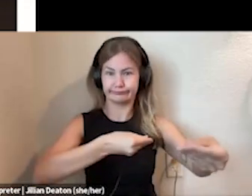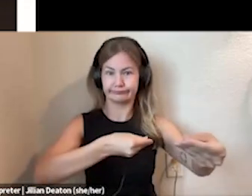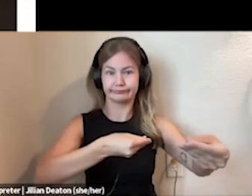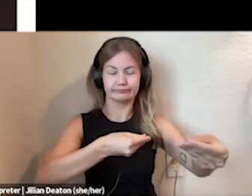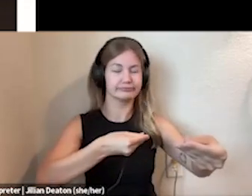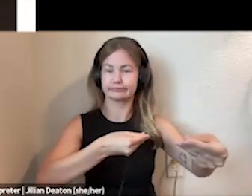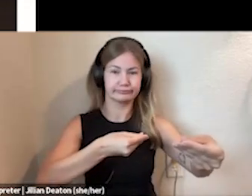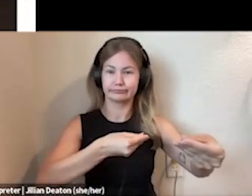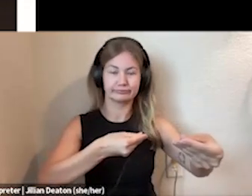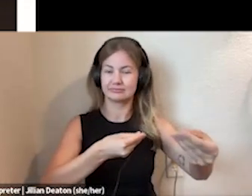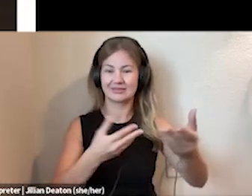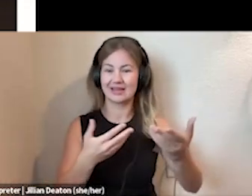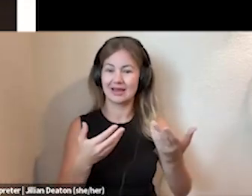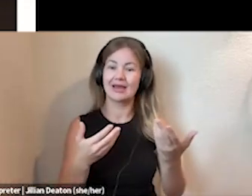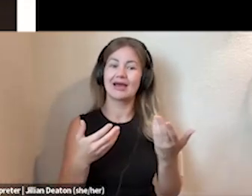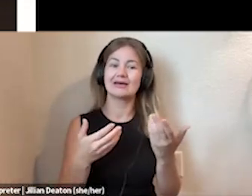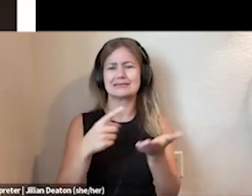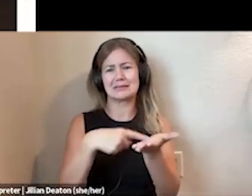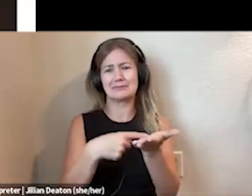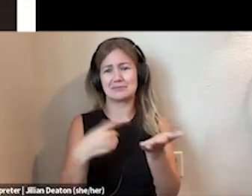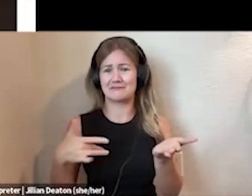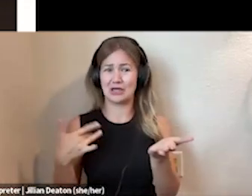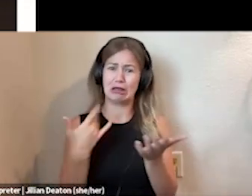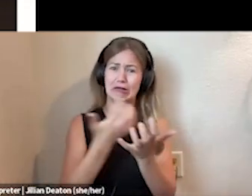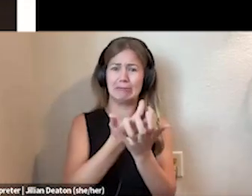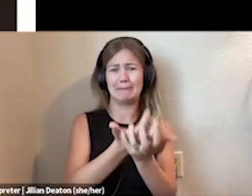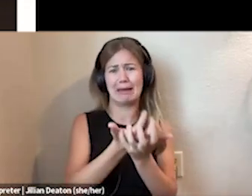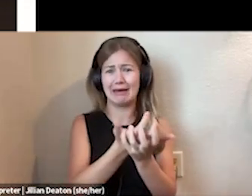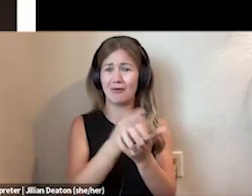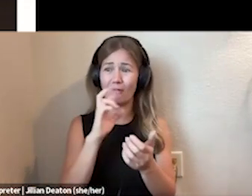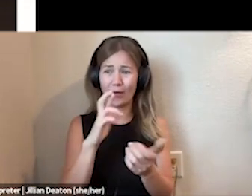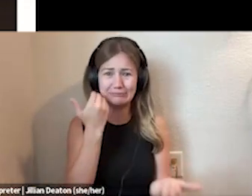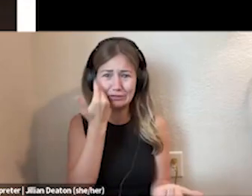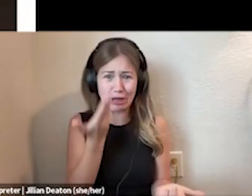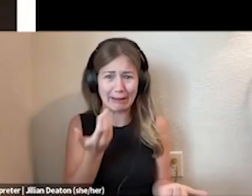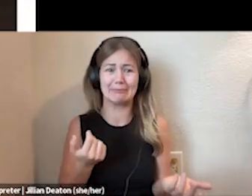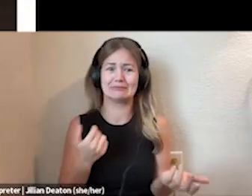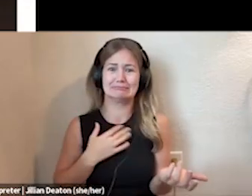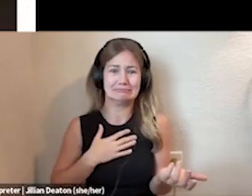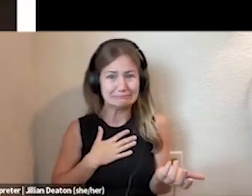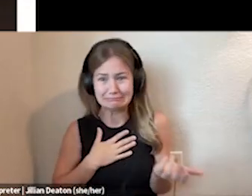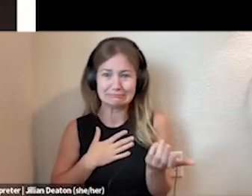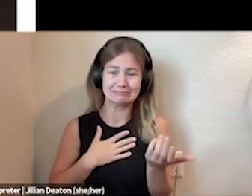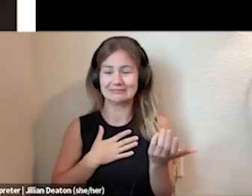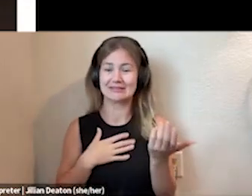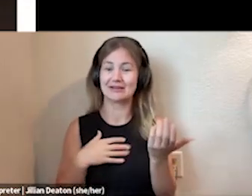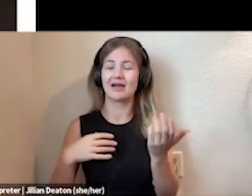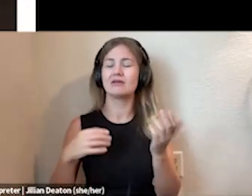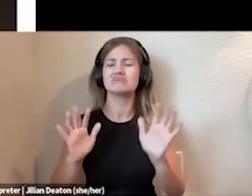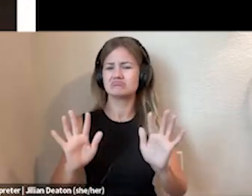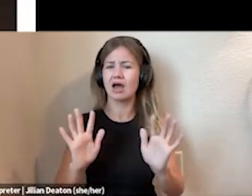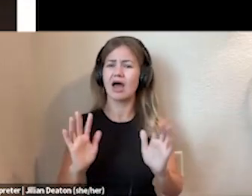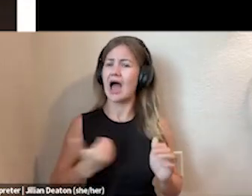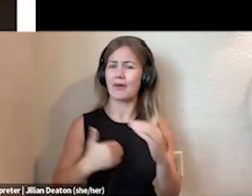and sometimes the feeling we have of begging or shame. I think that was mentioned earlier in the chat. Our job is not to